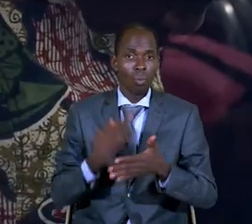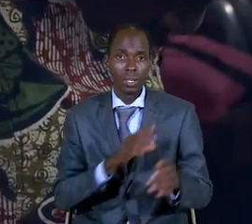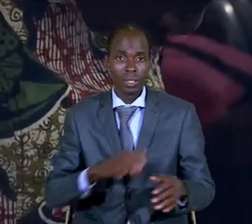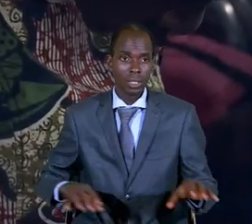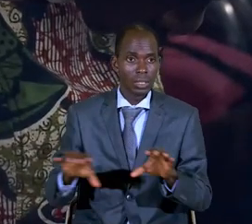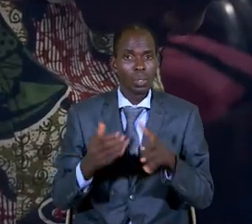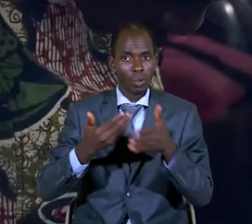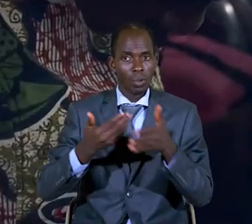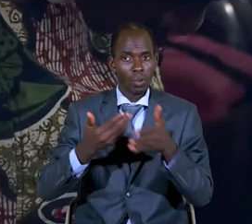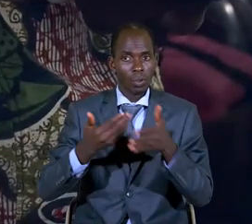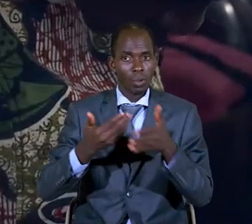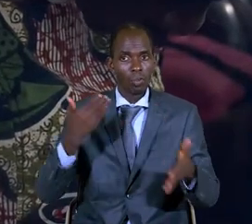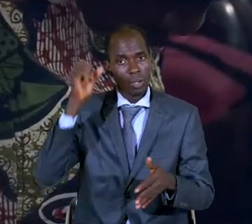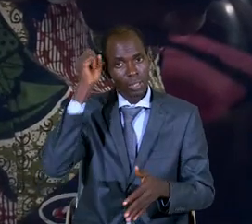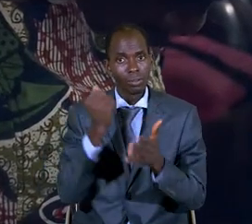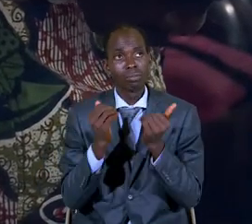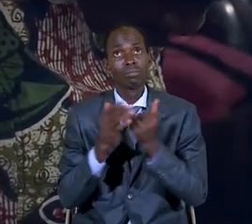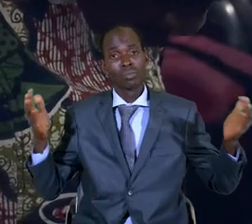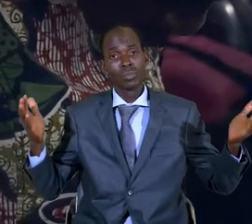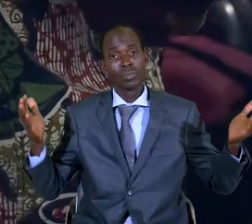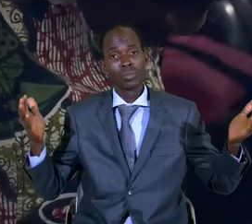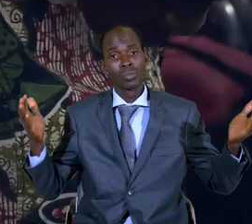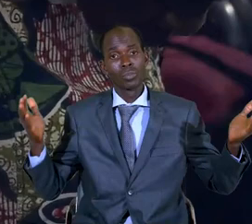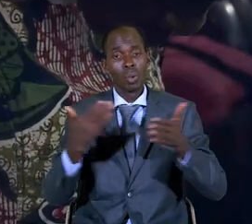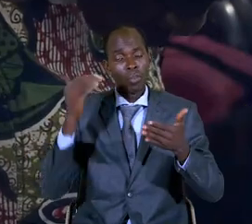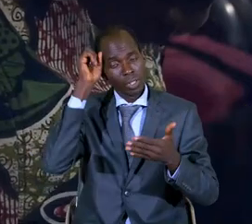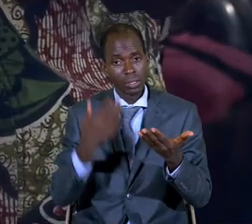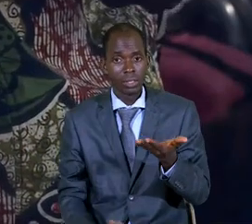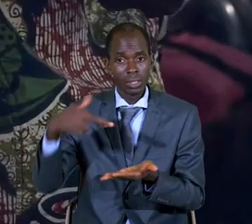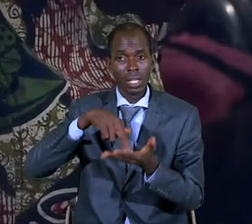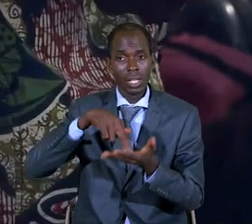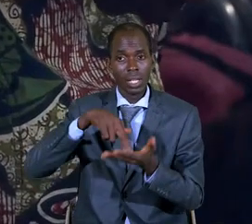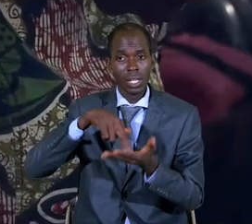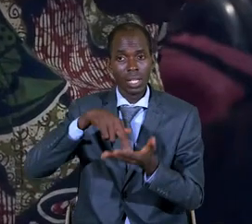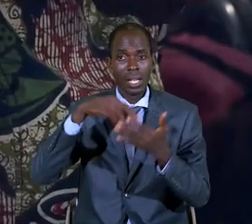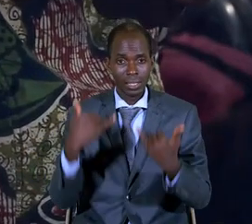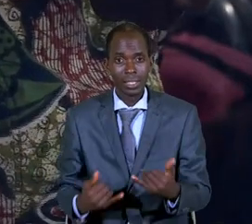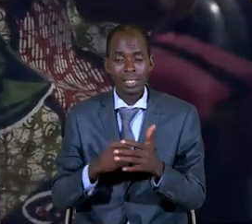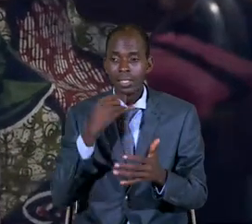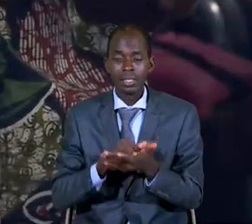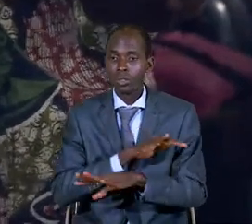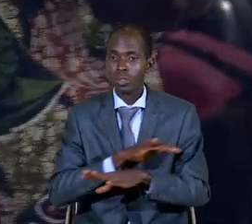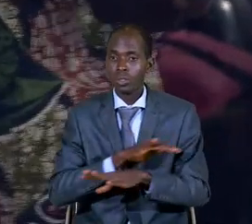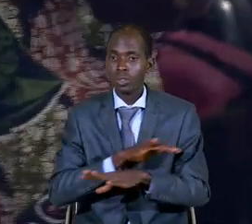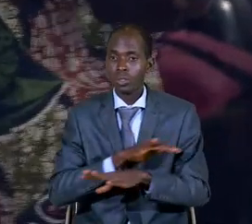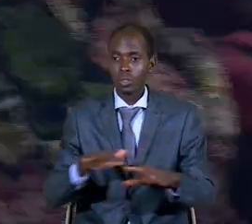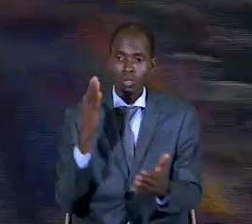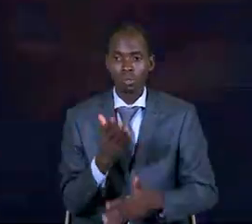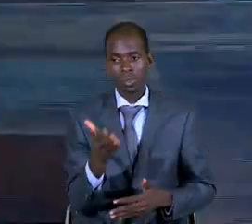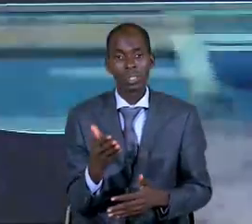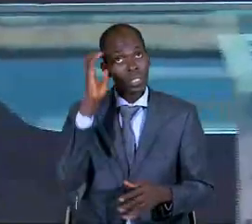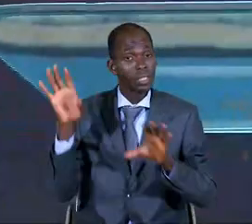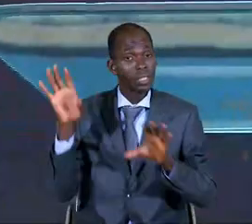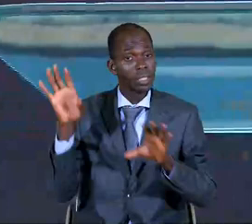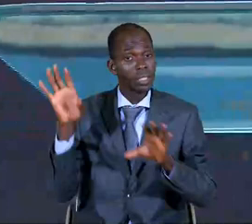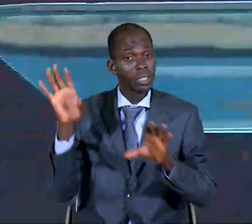his crucifixion, before his resurrection. Now he says, it doesn't stop there. He did it in the